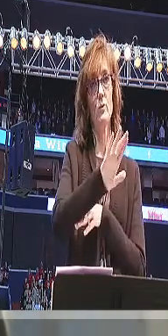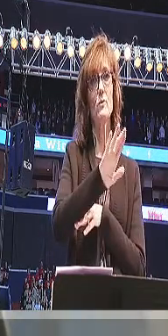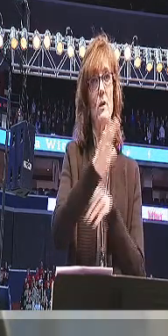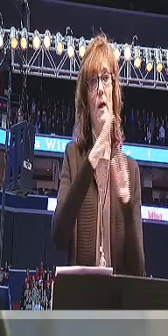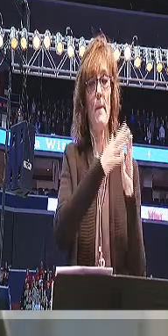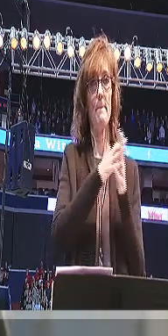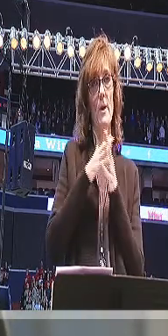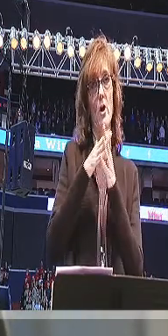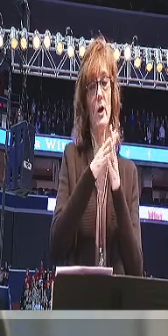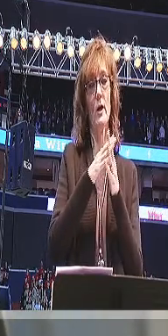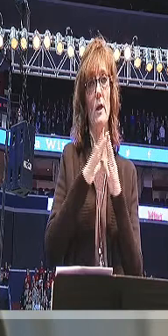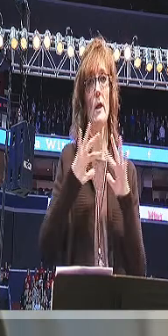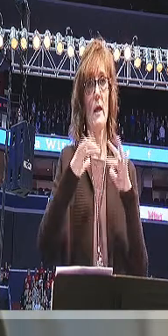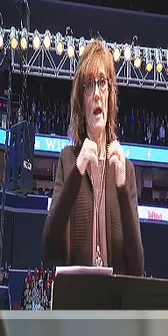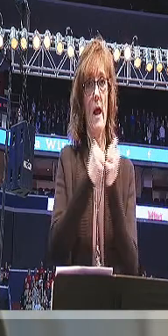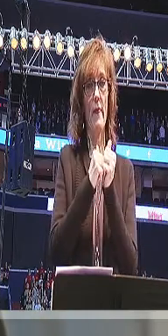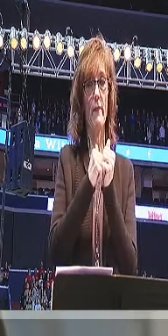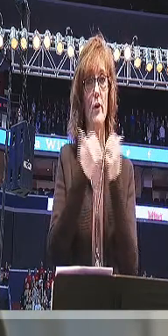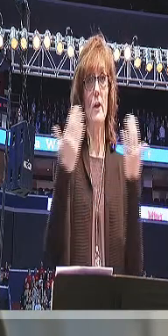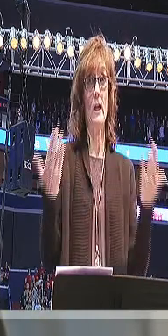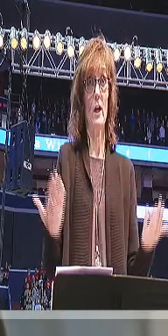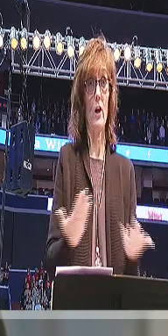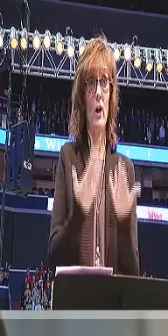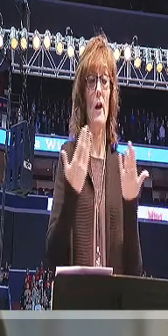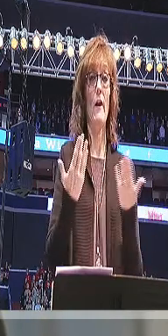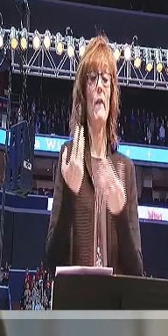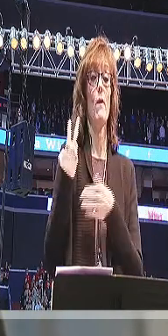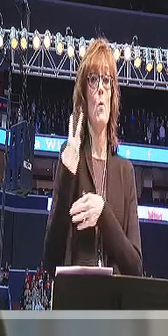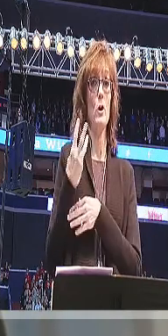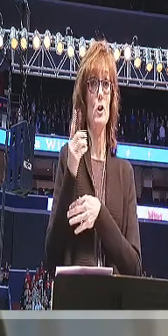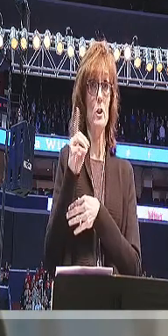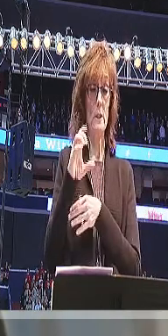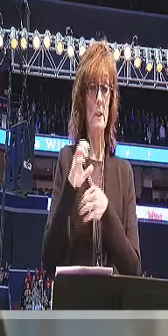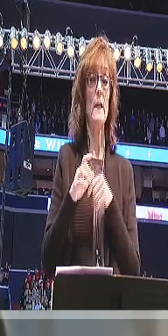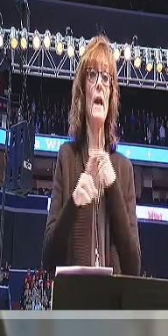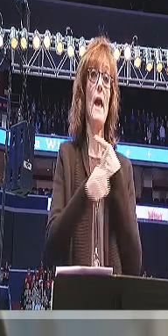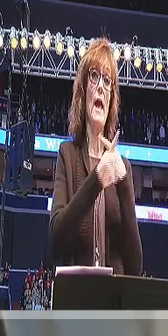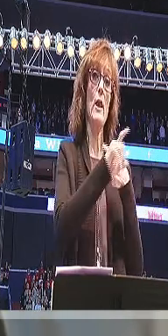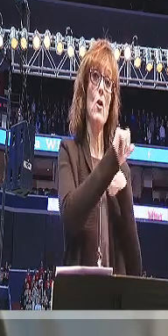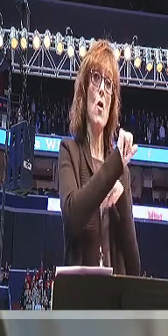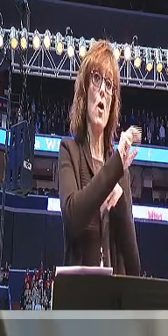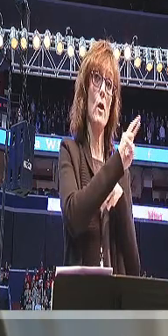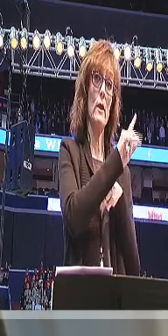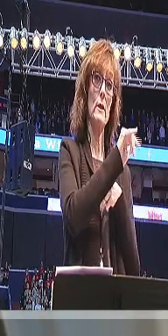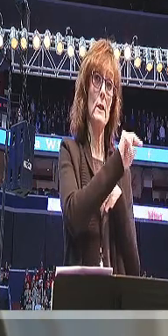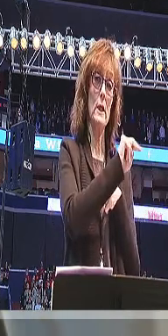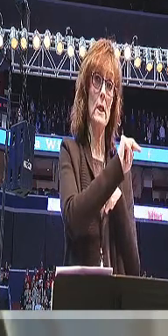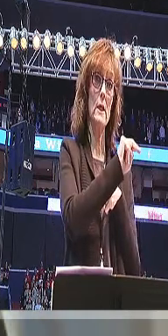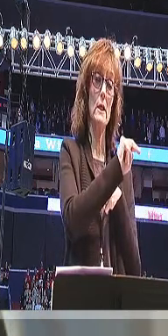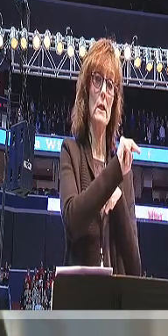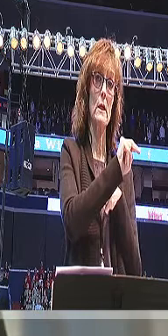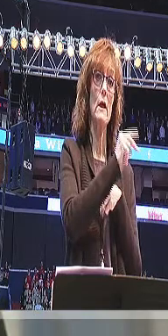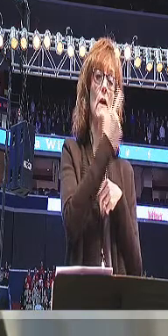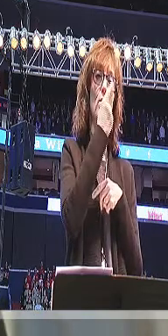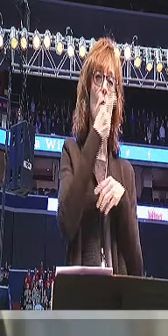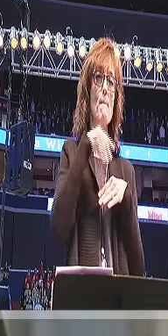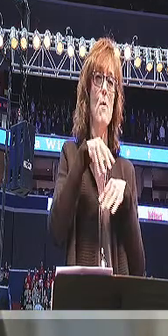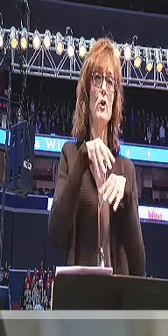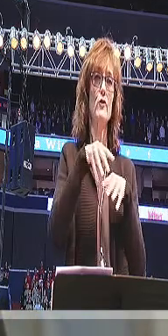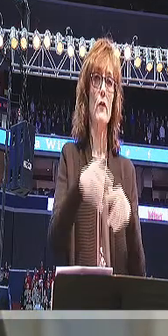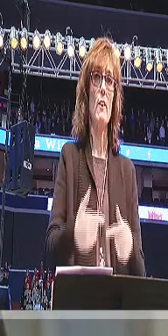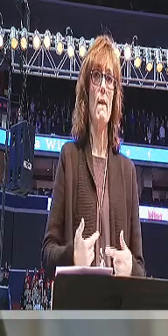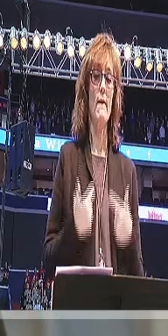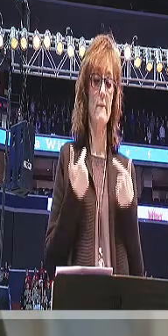this Archdiocese of Washington and in the Diocese of Arlington for the annual March for Life.